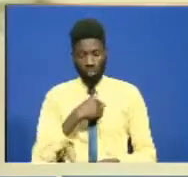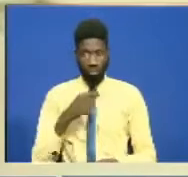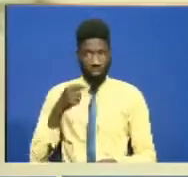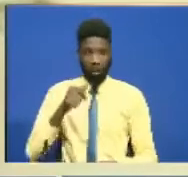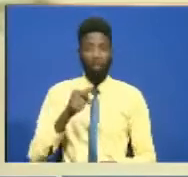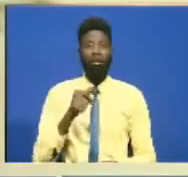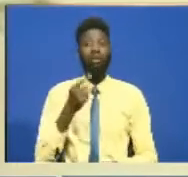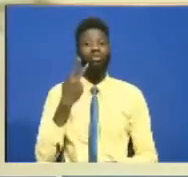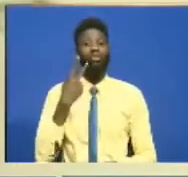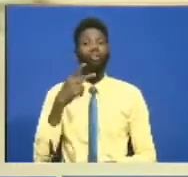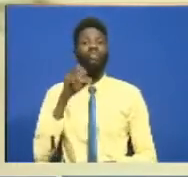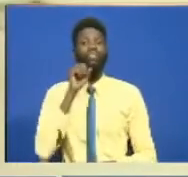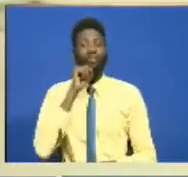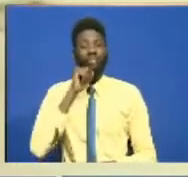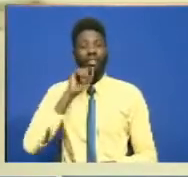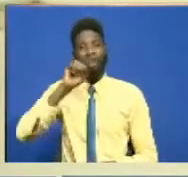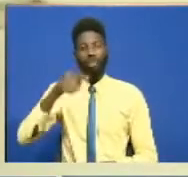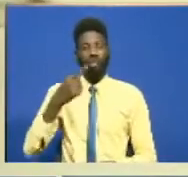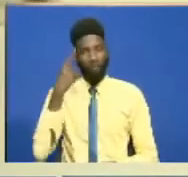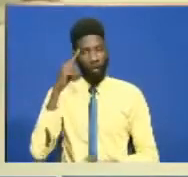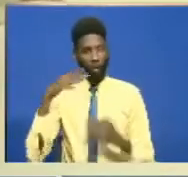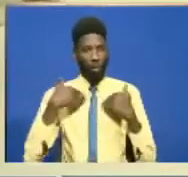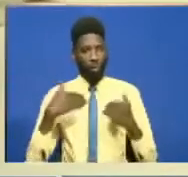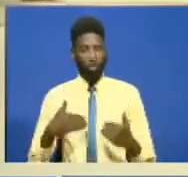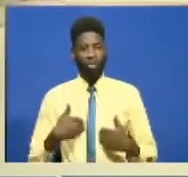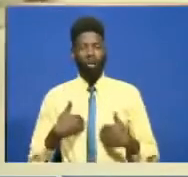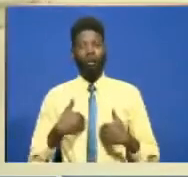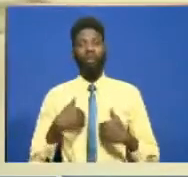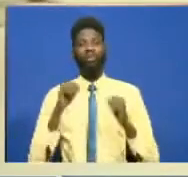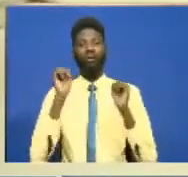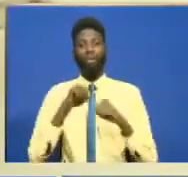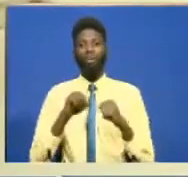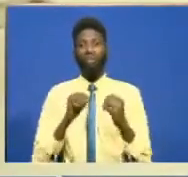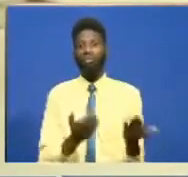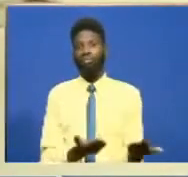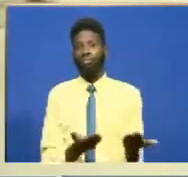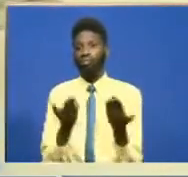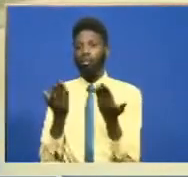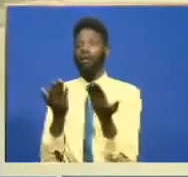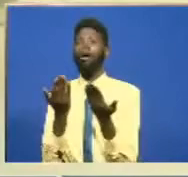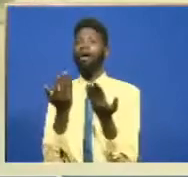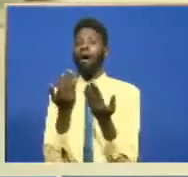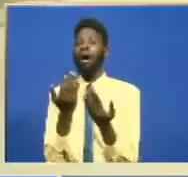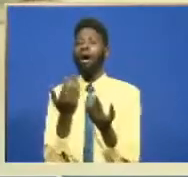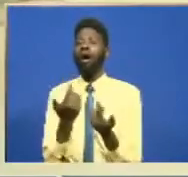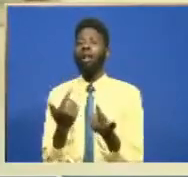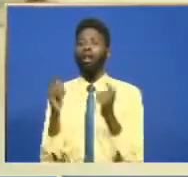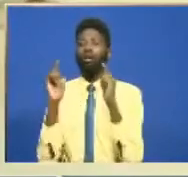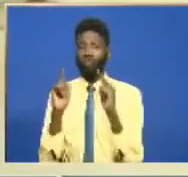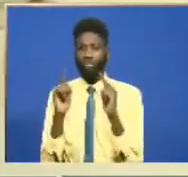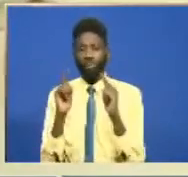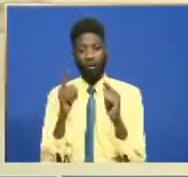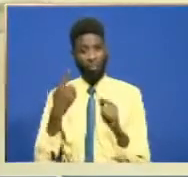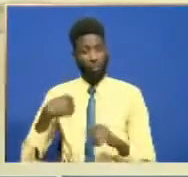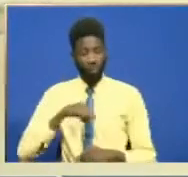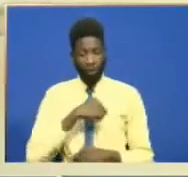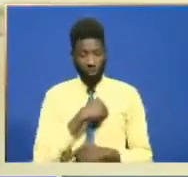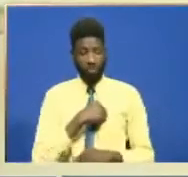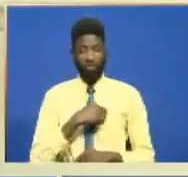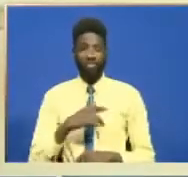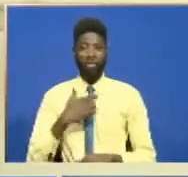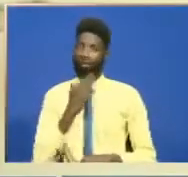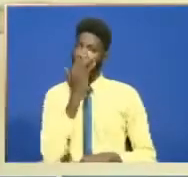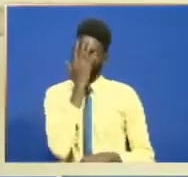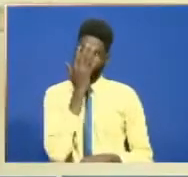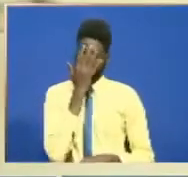to cater for the body to be released. And this is a shameful to this government. Ours is to call for the government and the president